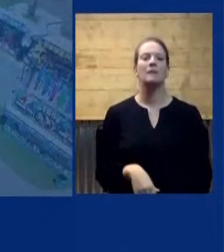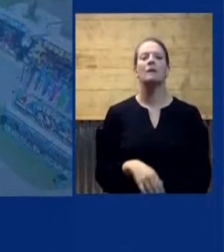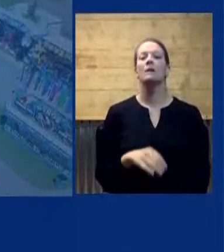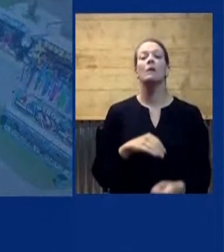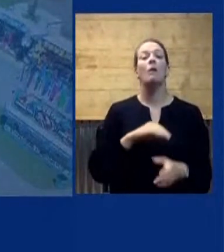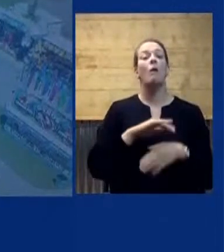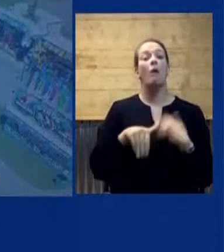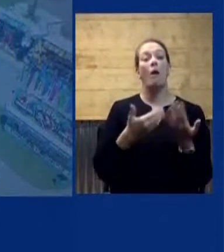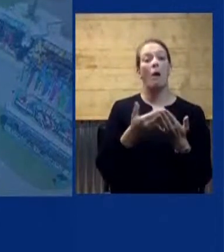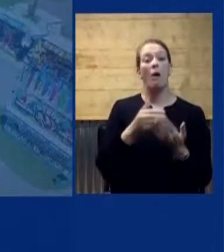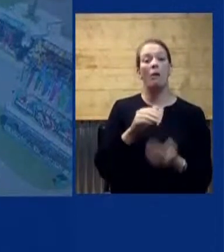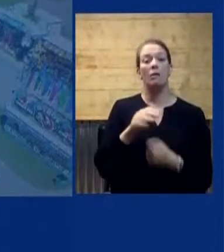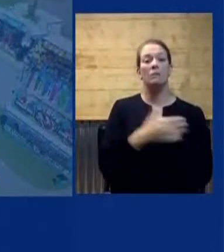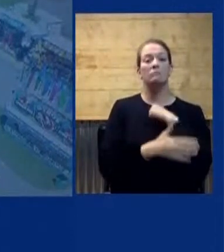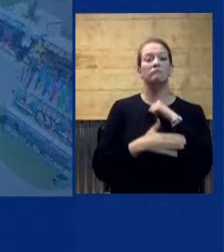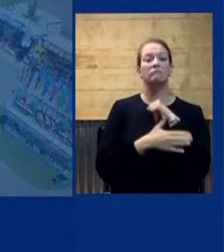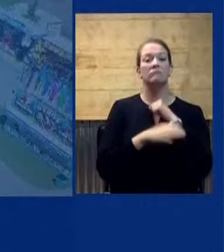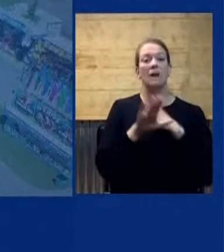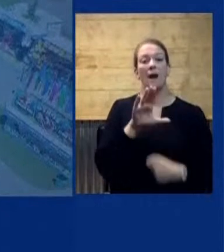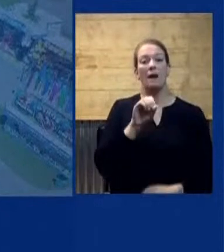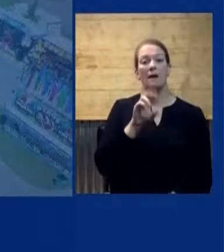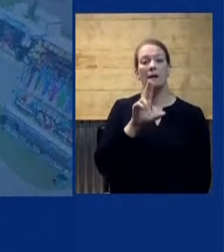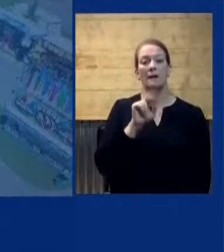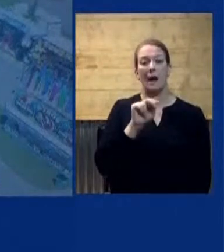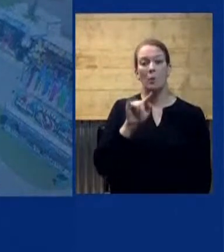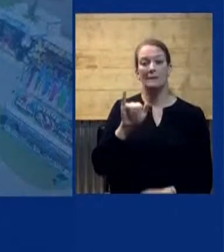canceled. We canceled the state fair,